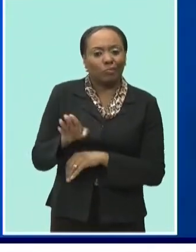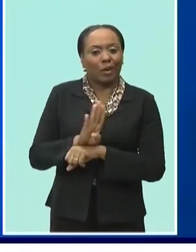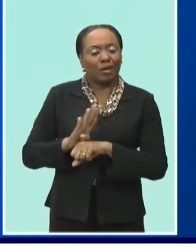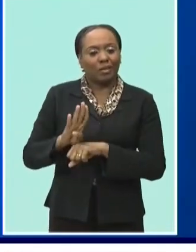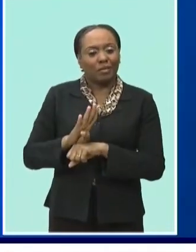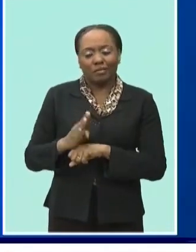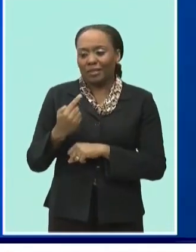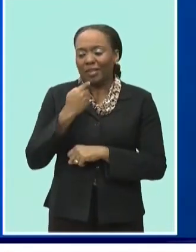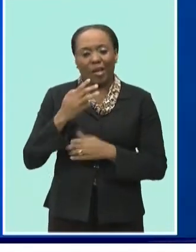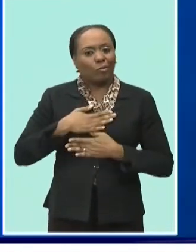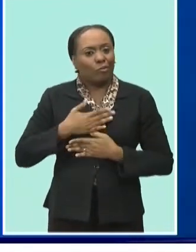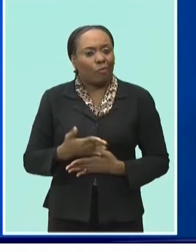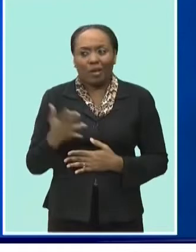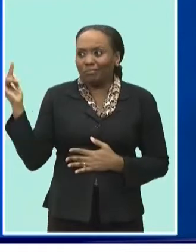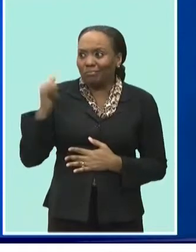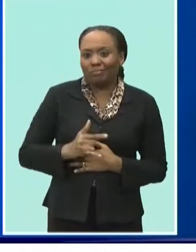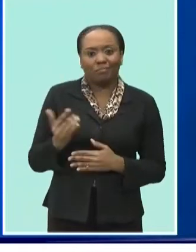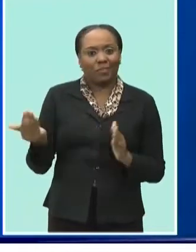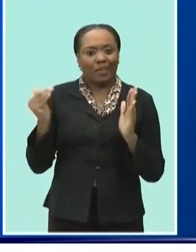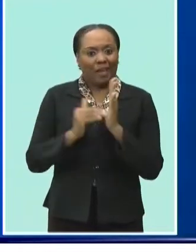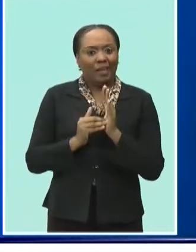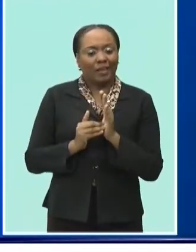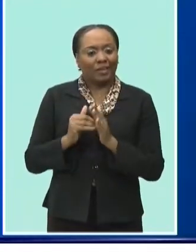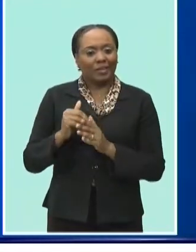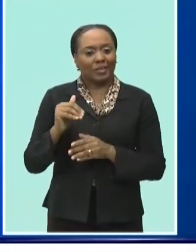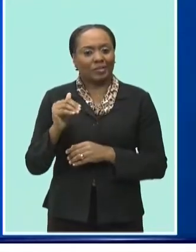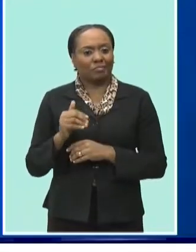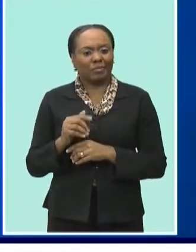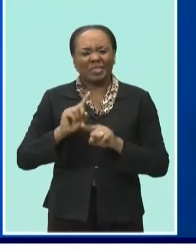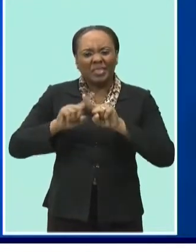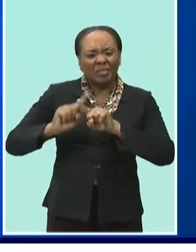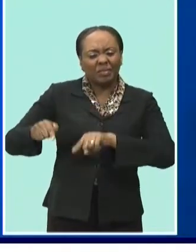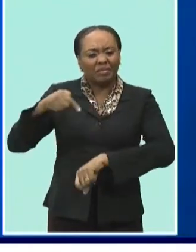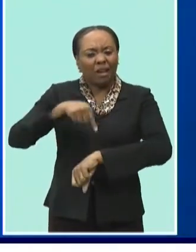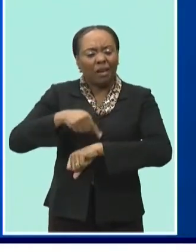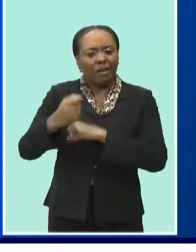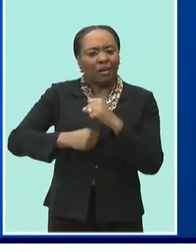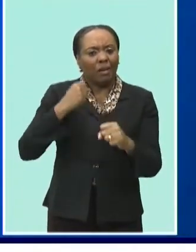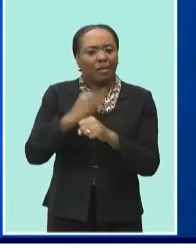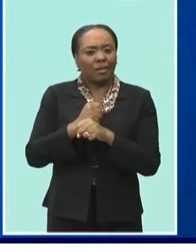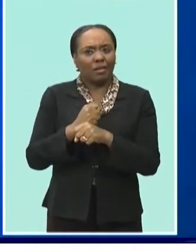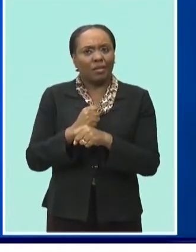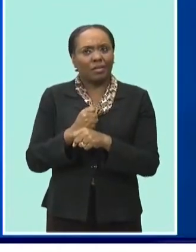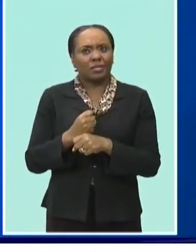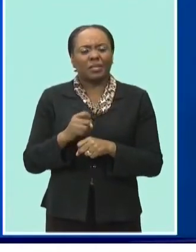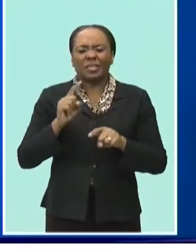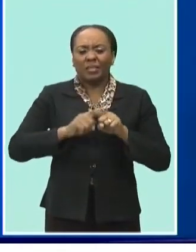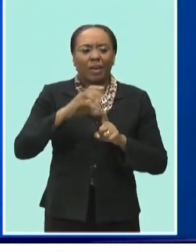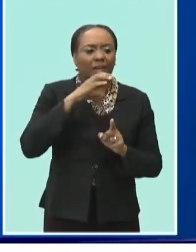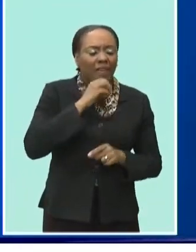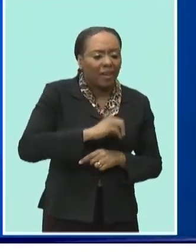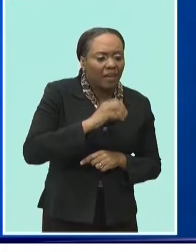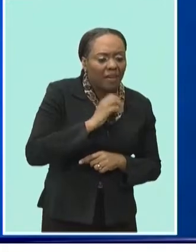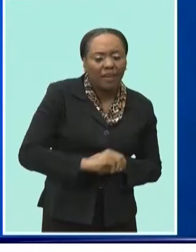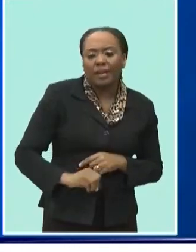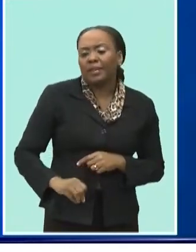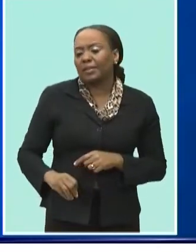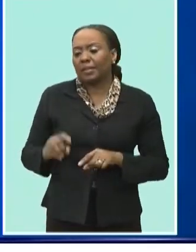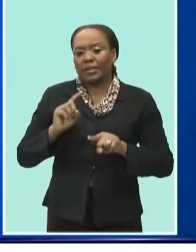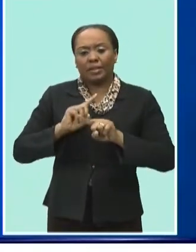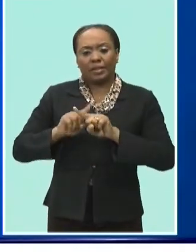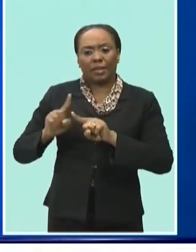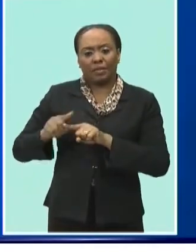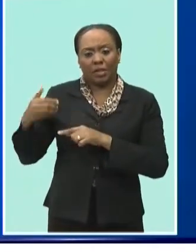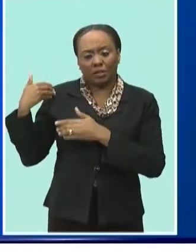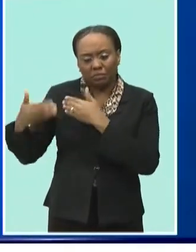they said they would be willing to come back at other times of the year. And they were at an age and generation that go out,